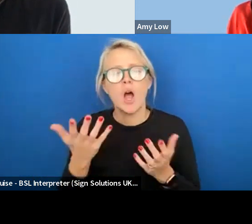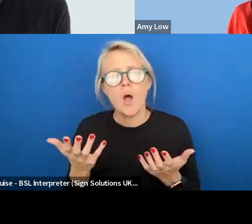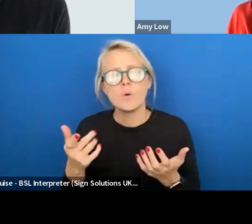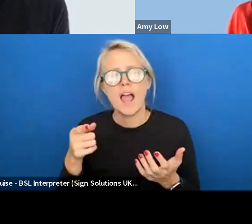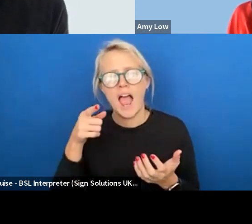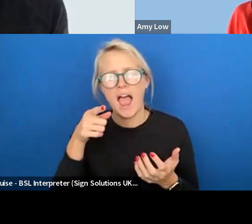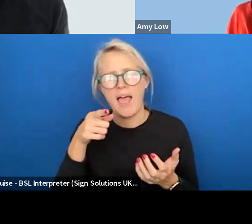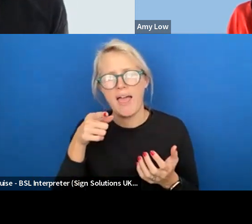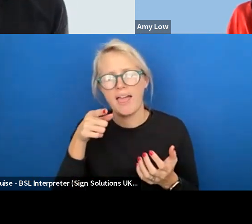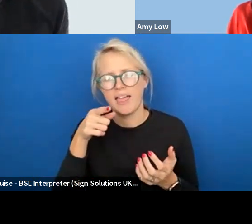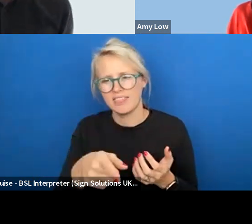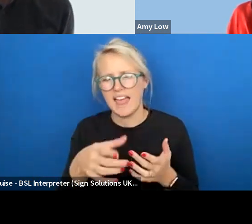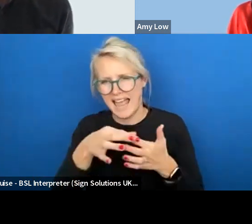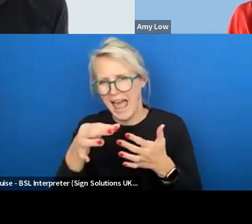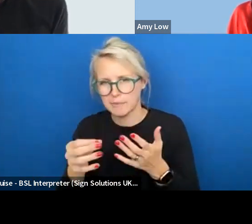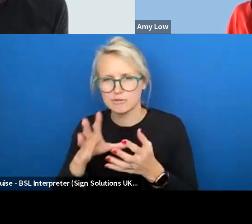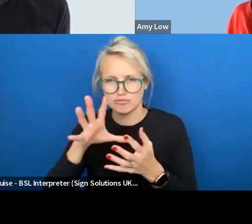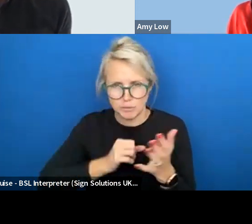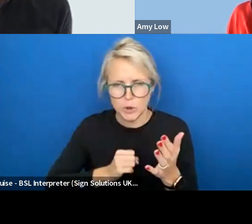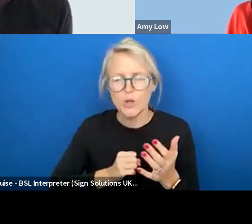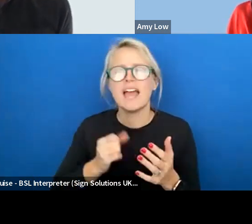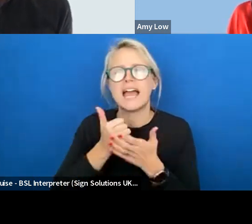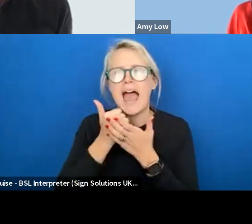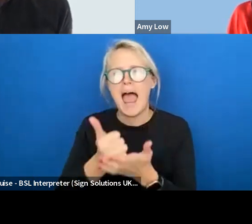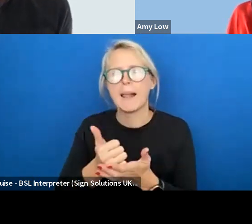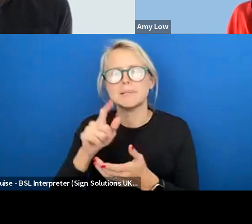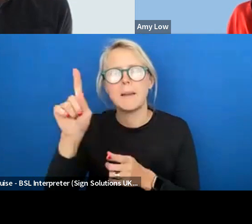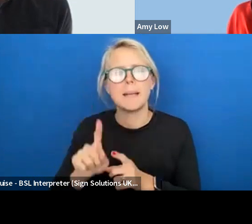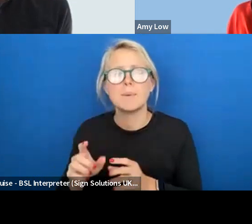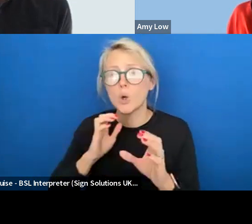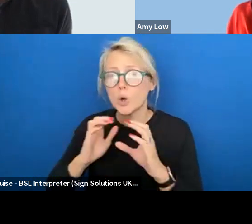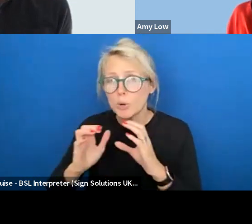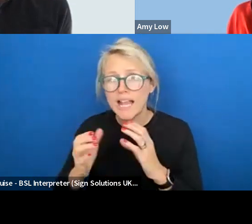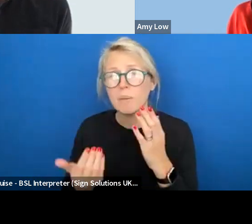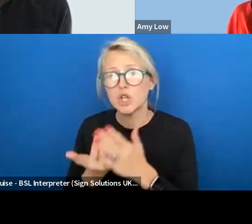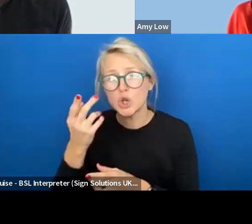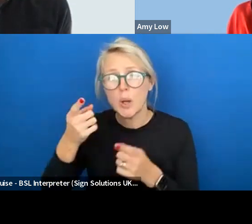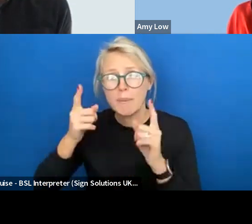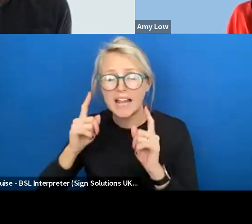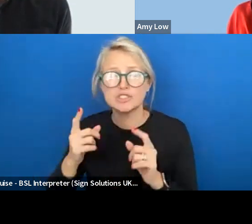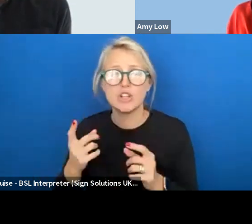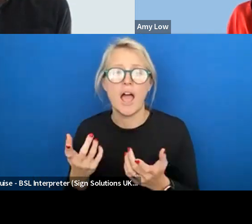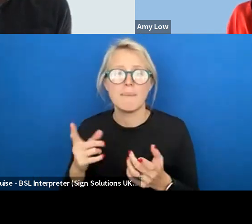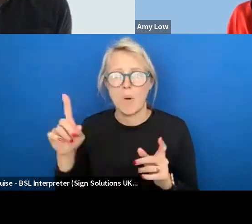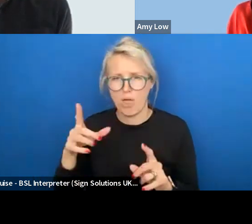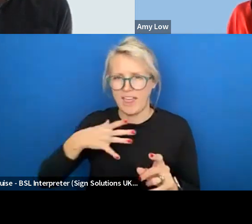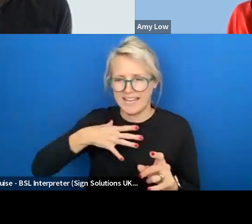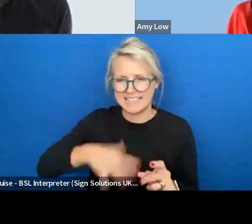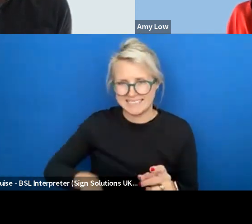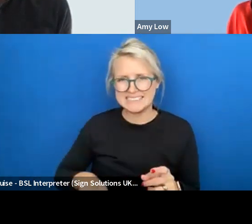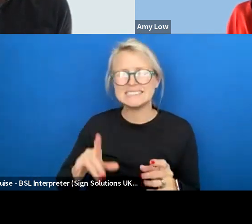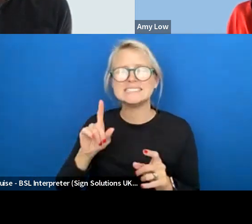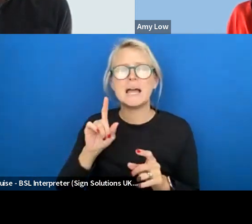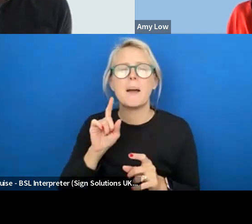that kind of element of it is good, and it helps people communicate with new managers about what they need,